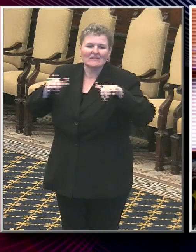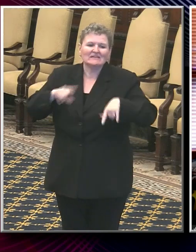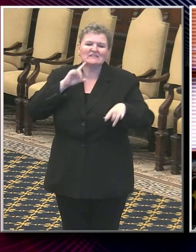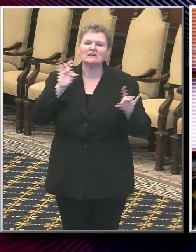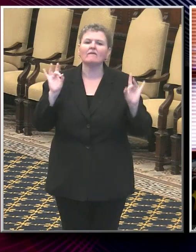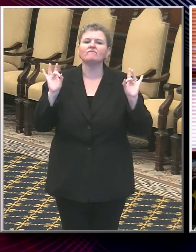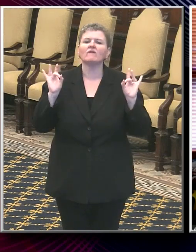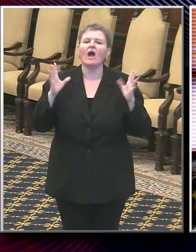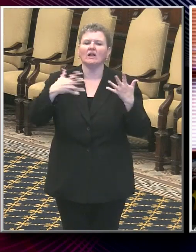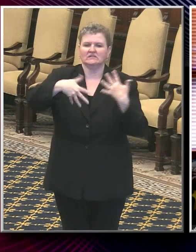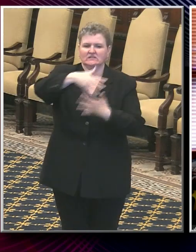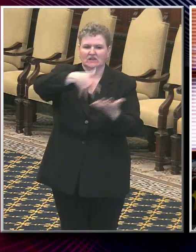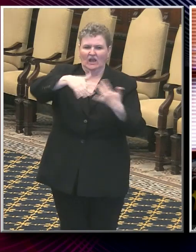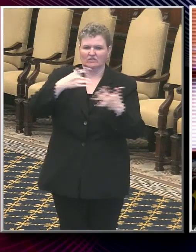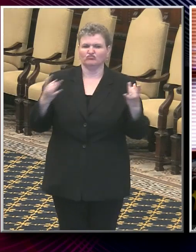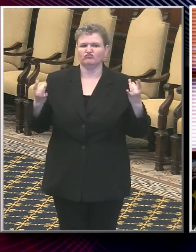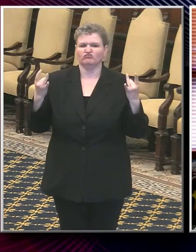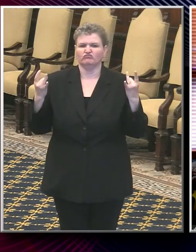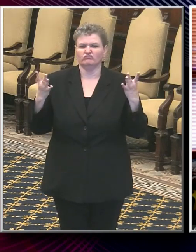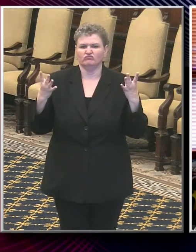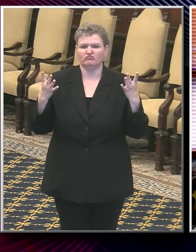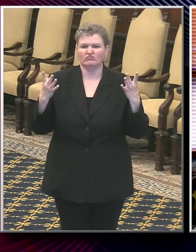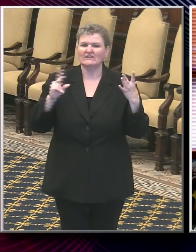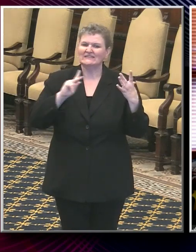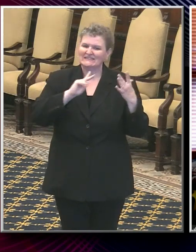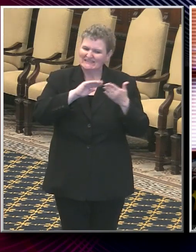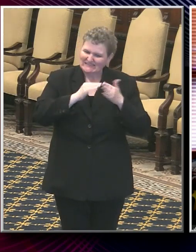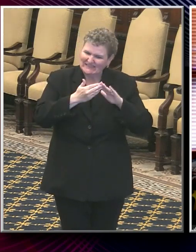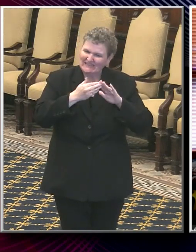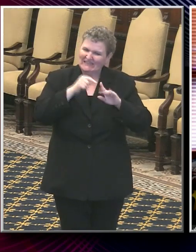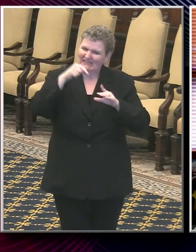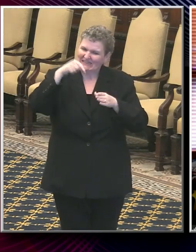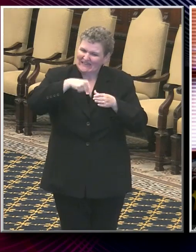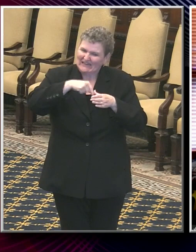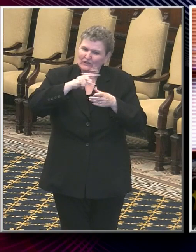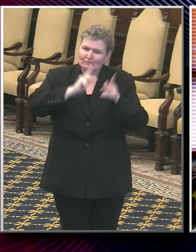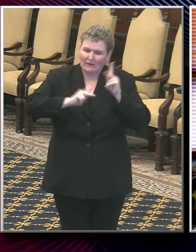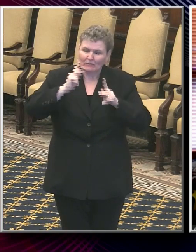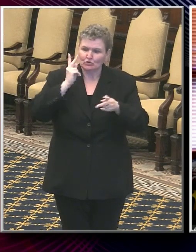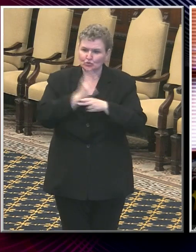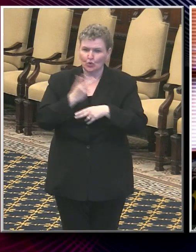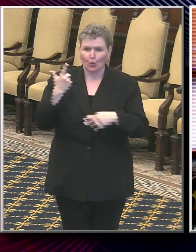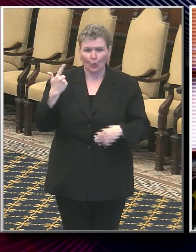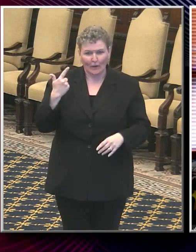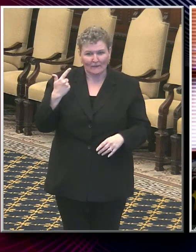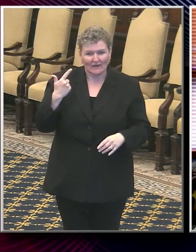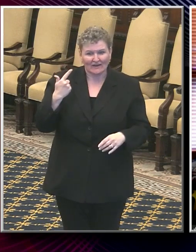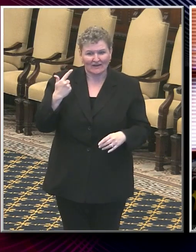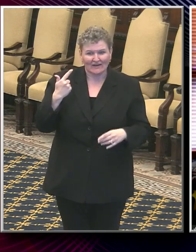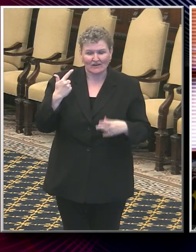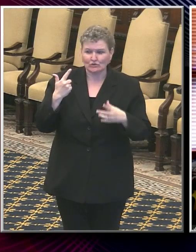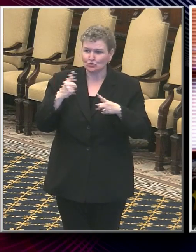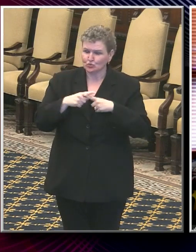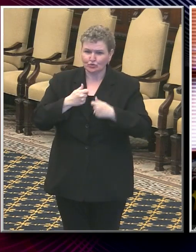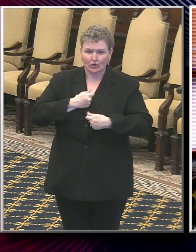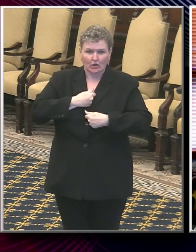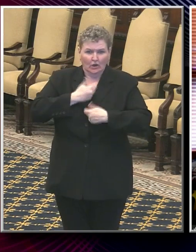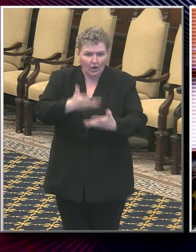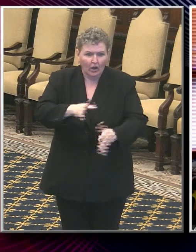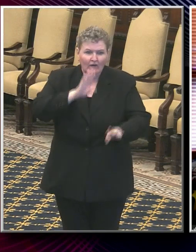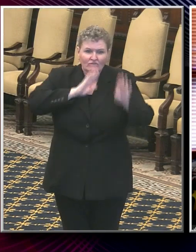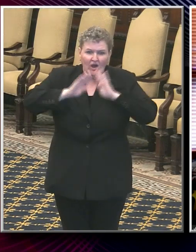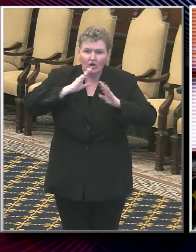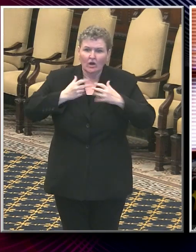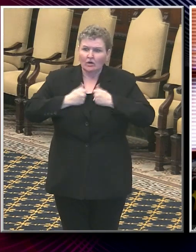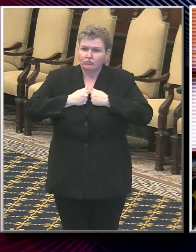city, and people utilize weaponry to take out their frustrations and or their grudges or beefs with